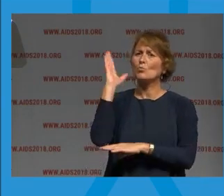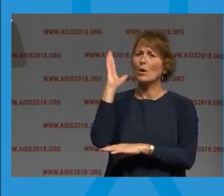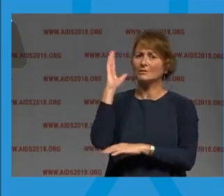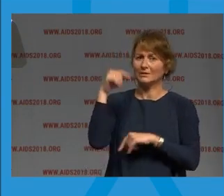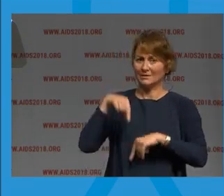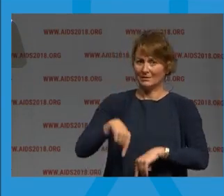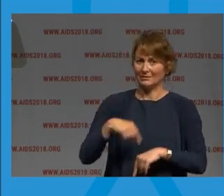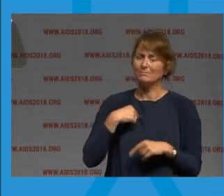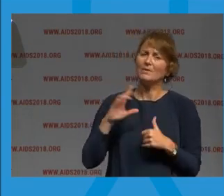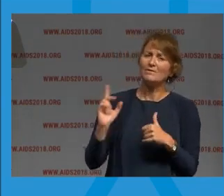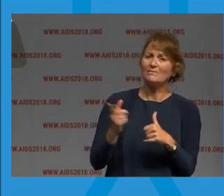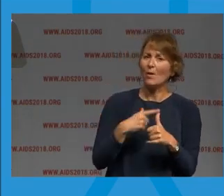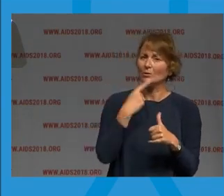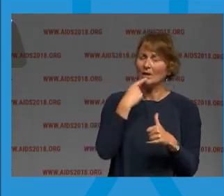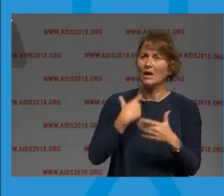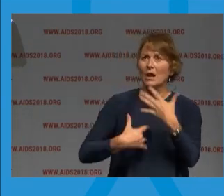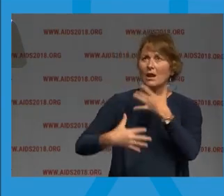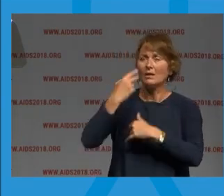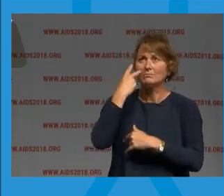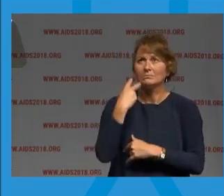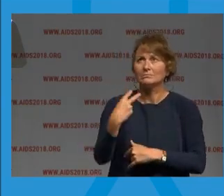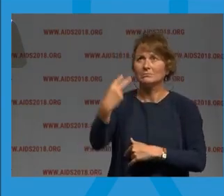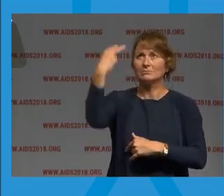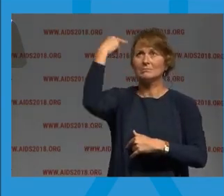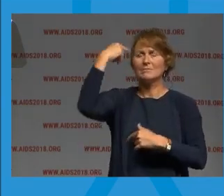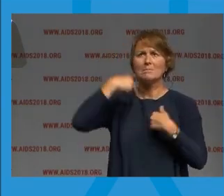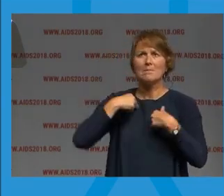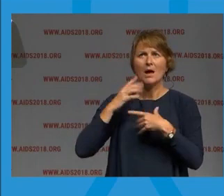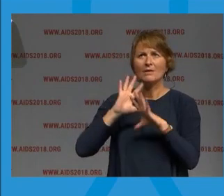I began talking about my ancestry today,